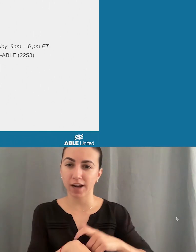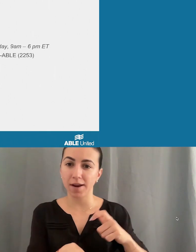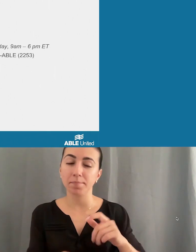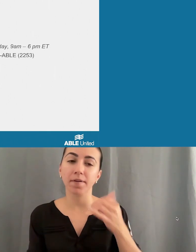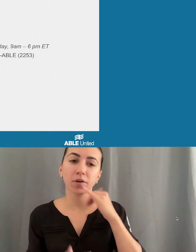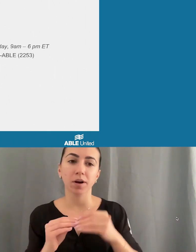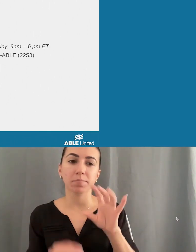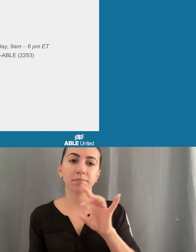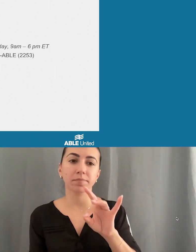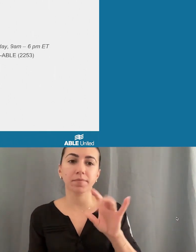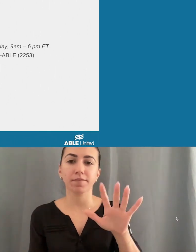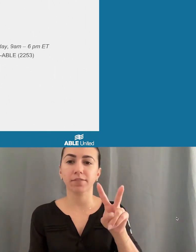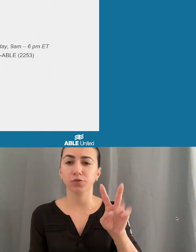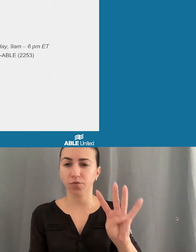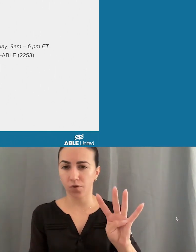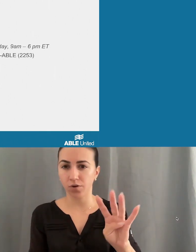number,